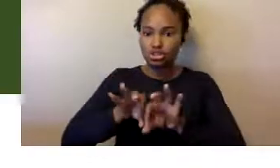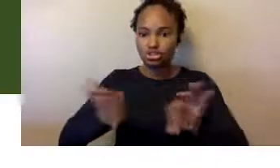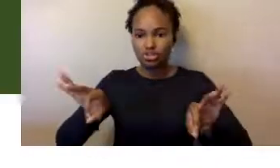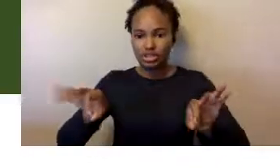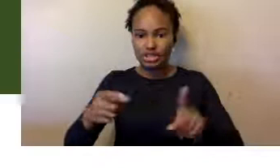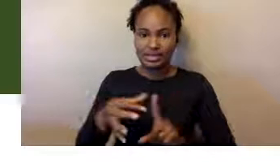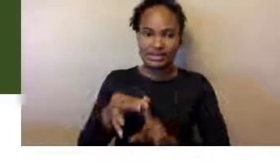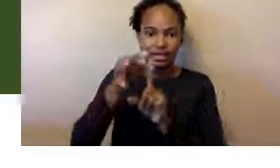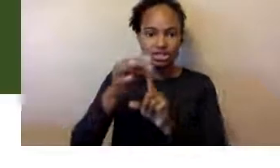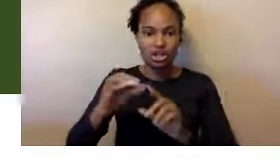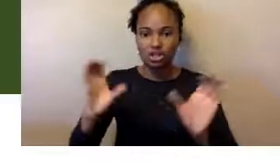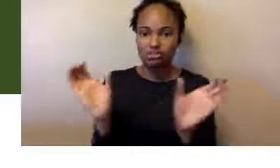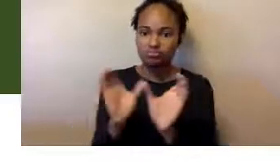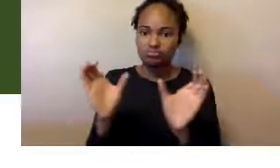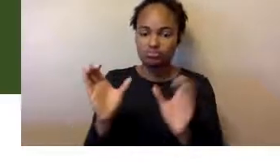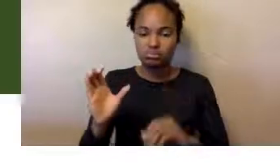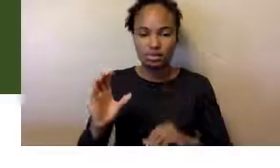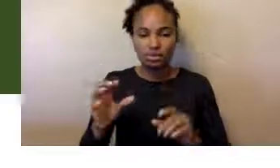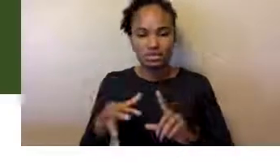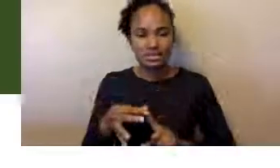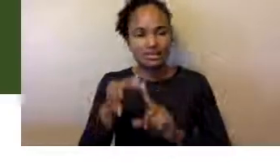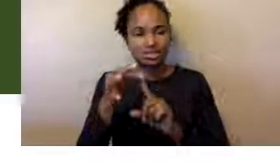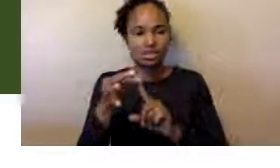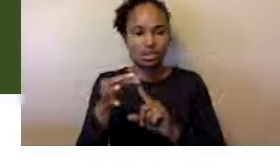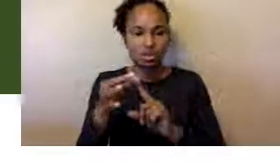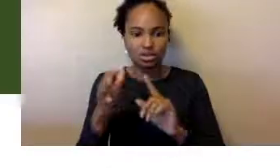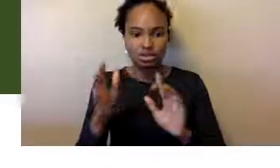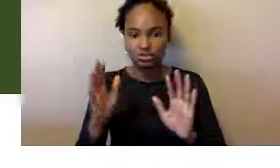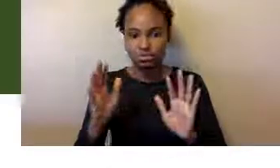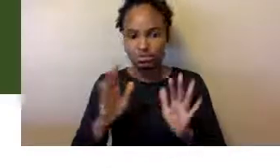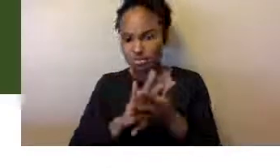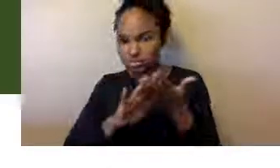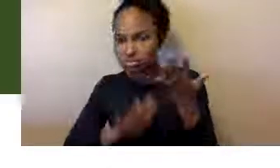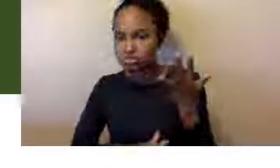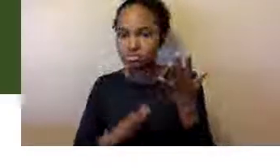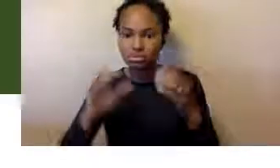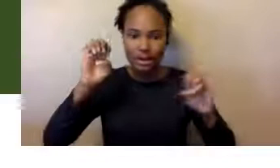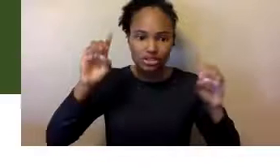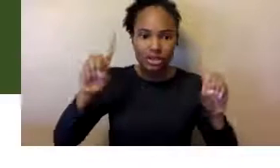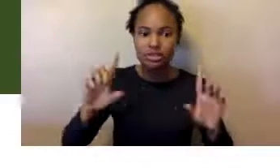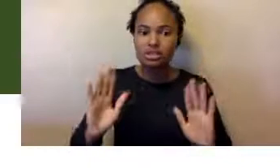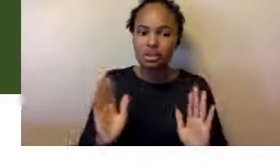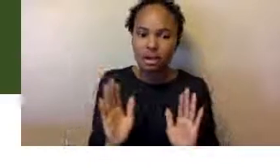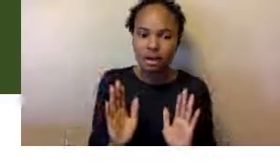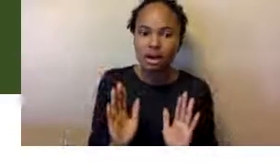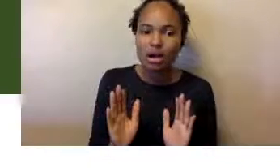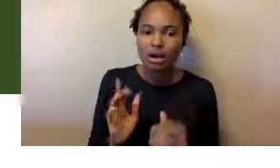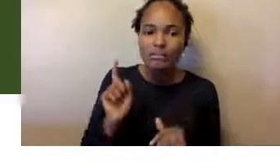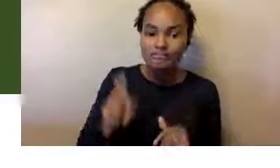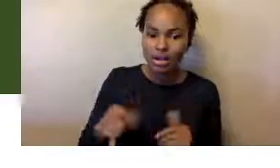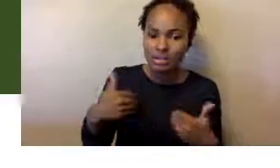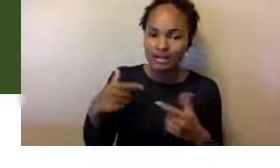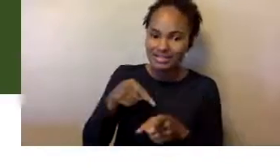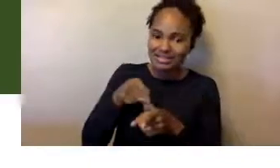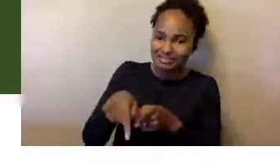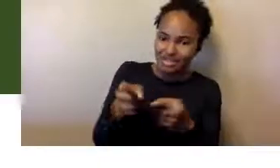crisis intervention. So it is important that these systems are obviously run by mental